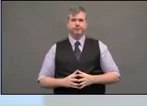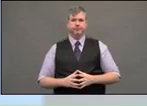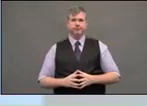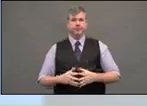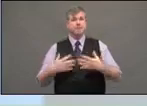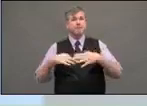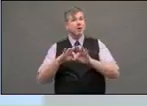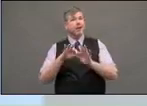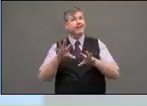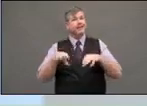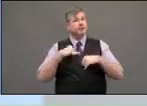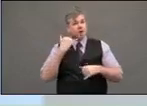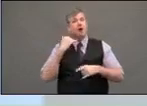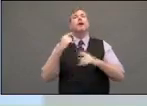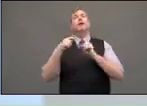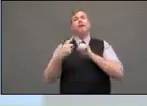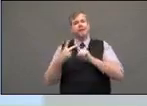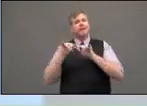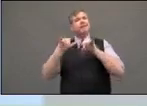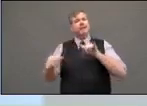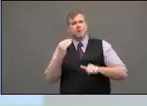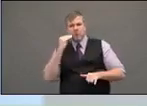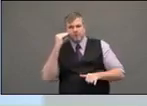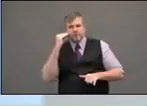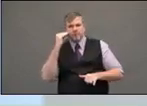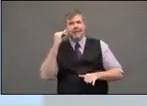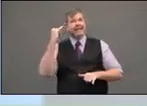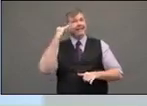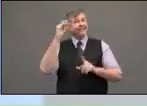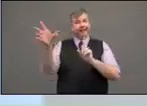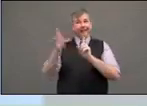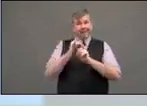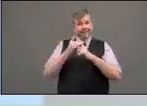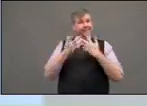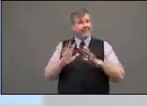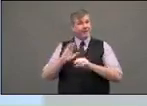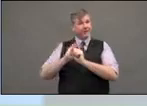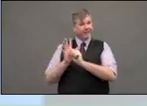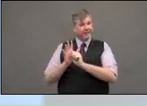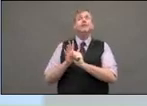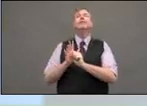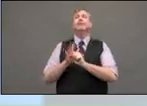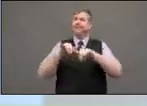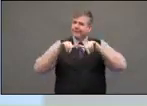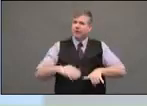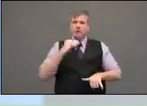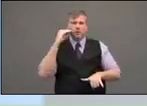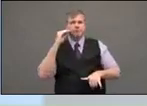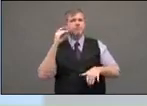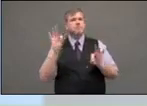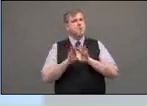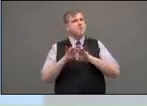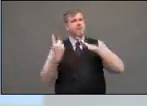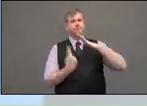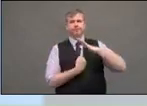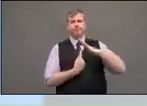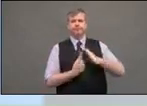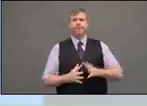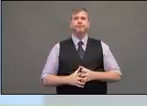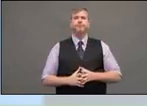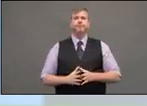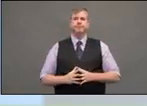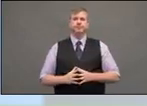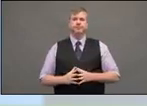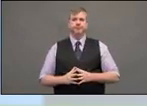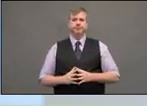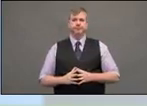home and to quarantine and isolate, we are all part of the solution for how we move forward and how we're able to ease shelter-in-place restrictions